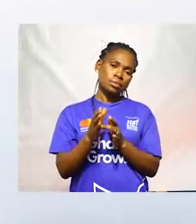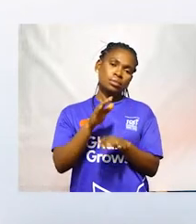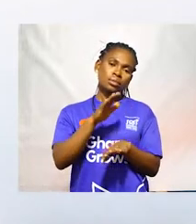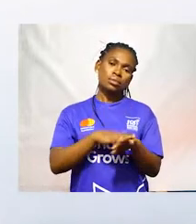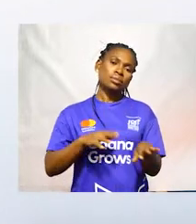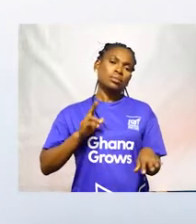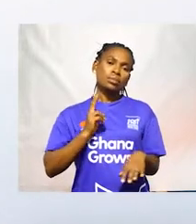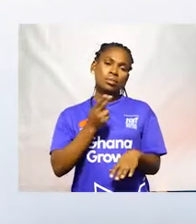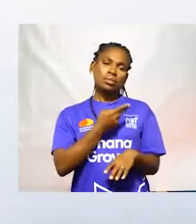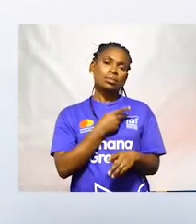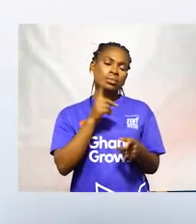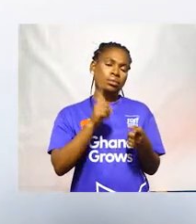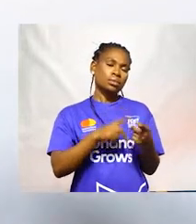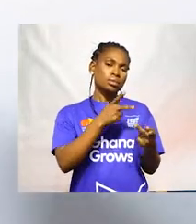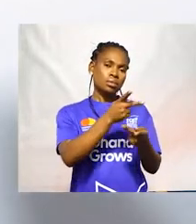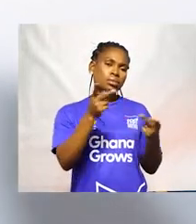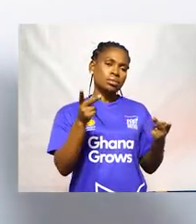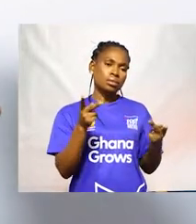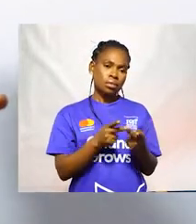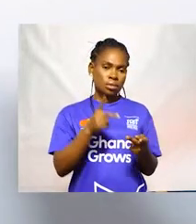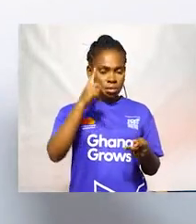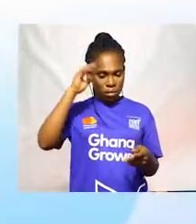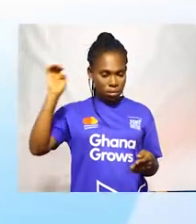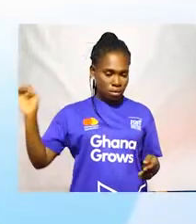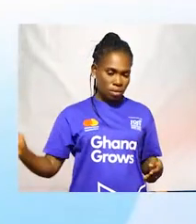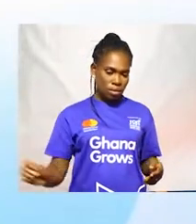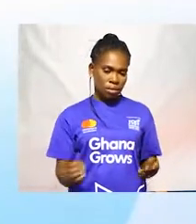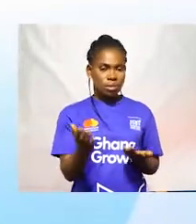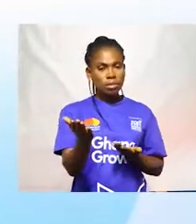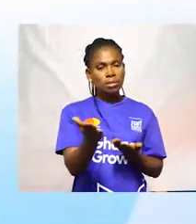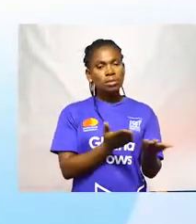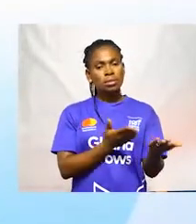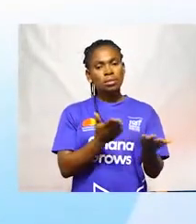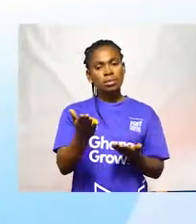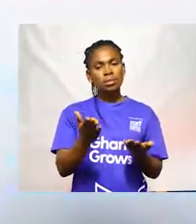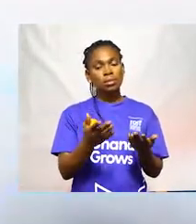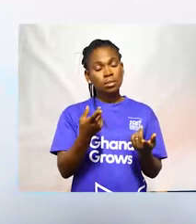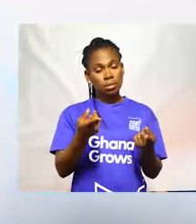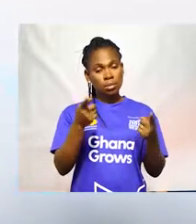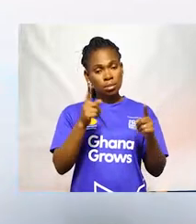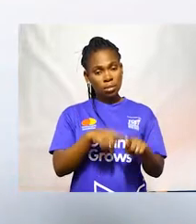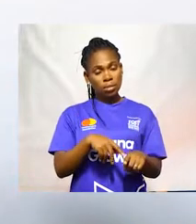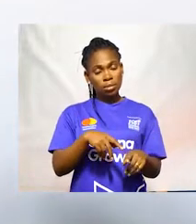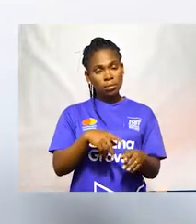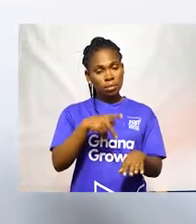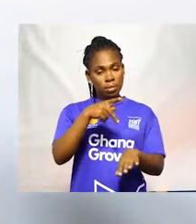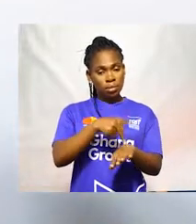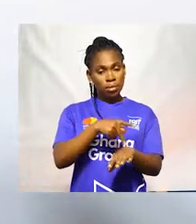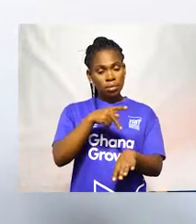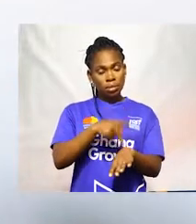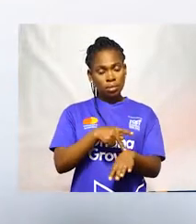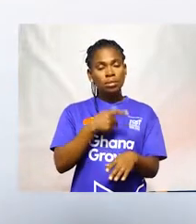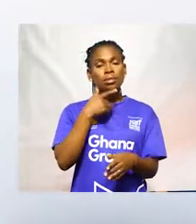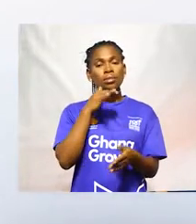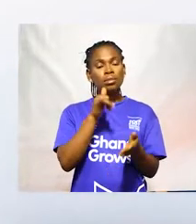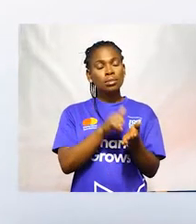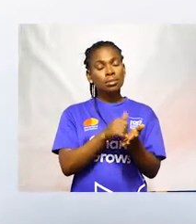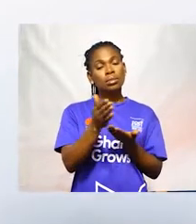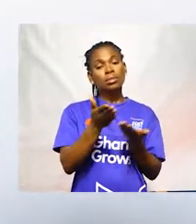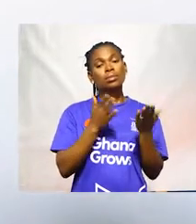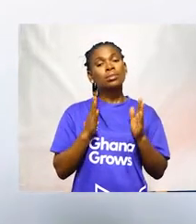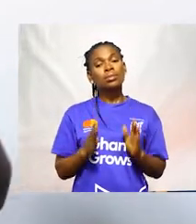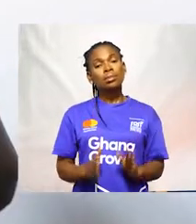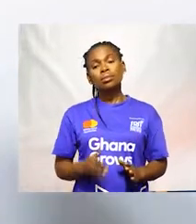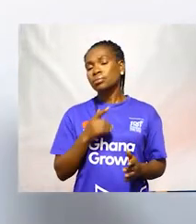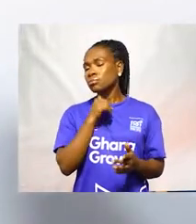us to a place of eternal service. So if you read the Apostle Paul, he calls himself a bond servant. Jesus